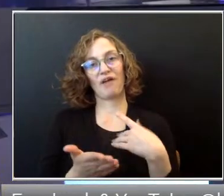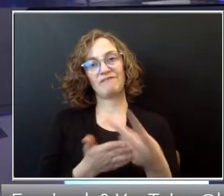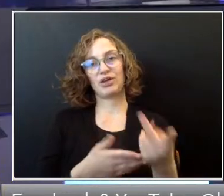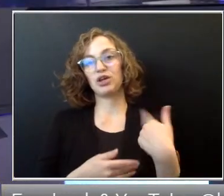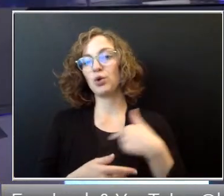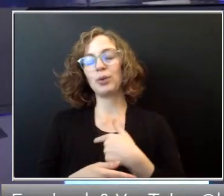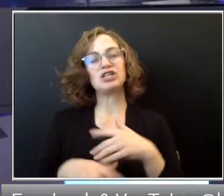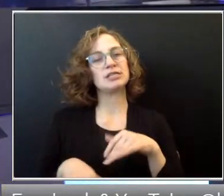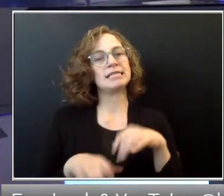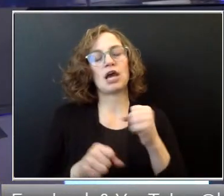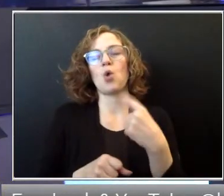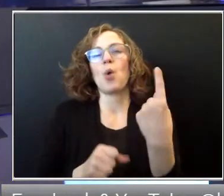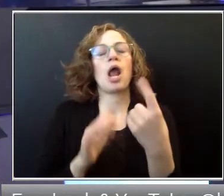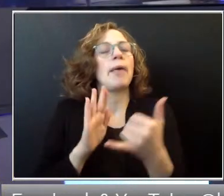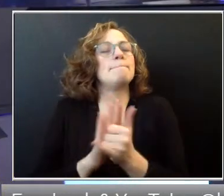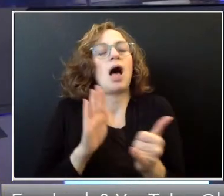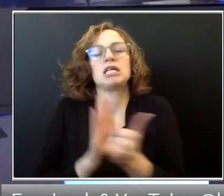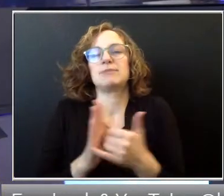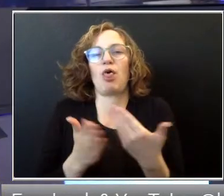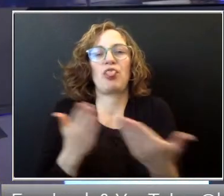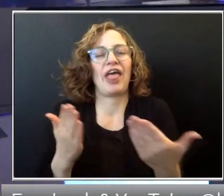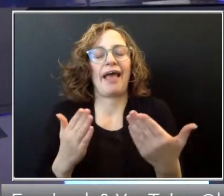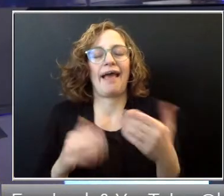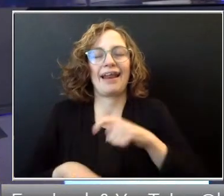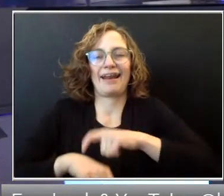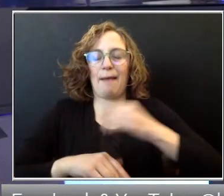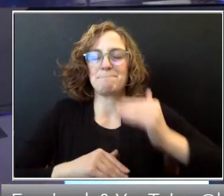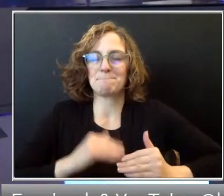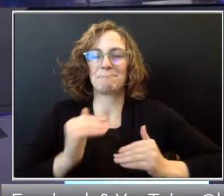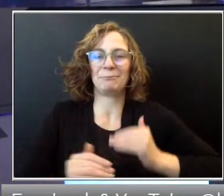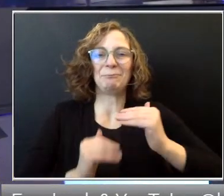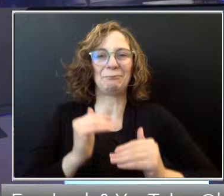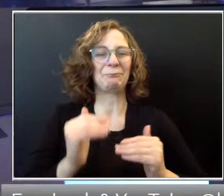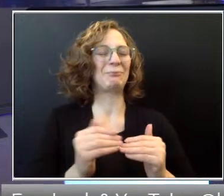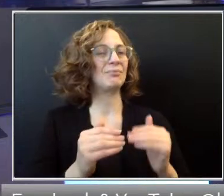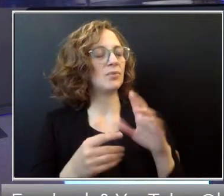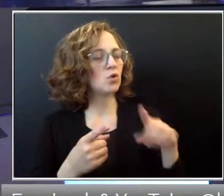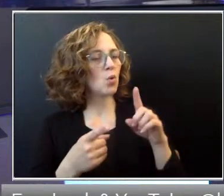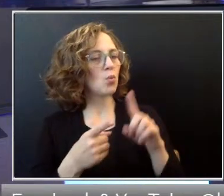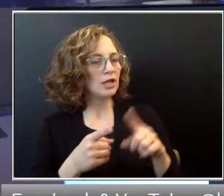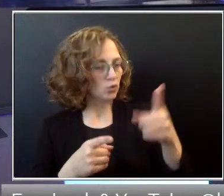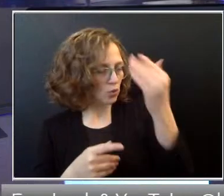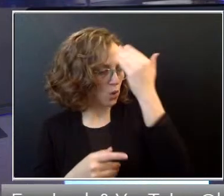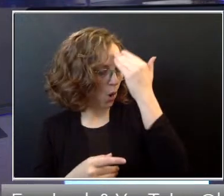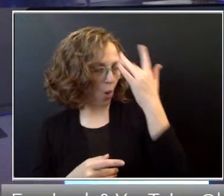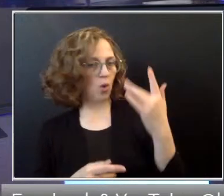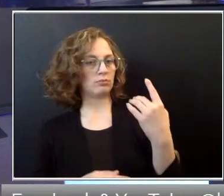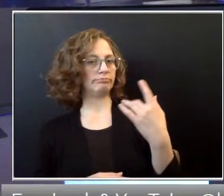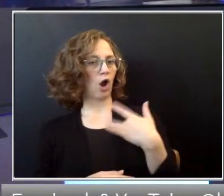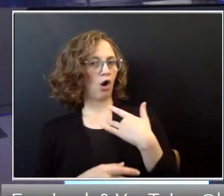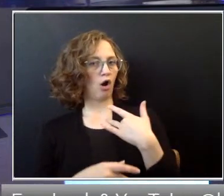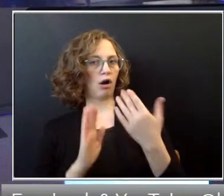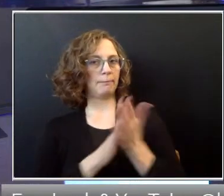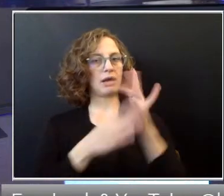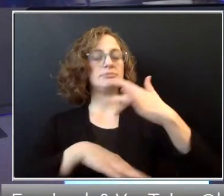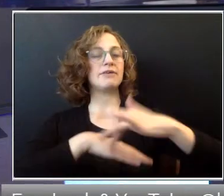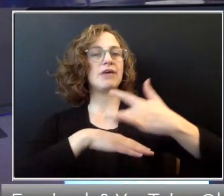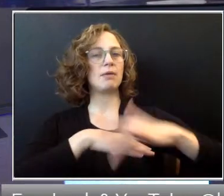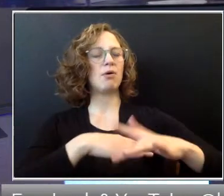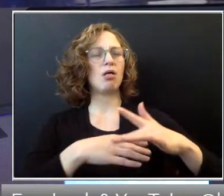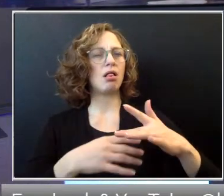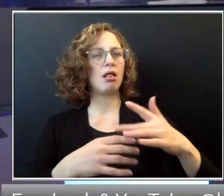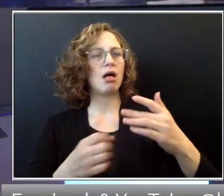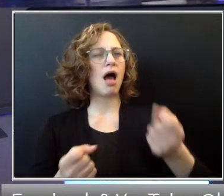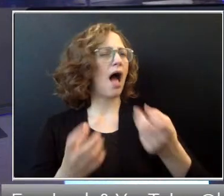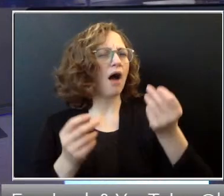once you identify a heart for someone, like once you get the call that Archie's got a heart, what does the timeline look like? How fast do you have to get her in the hospital